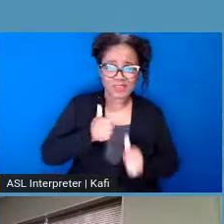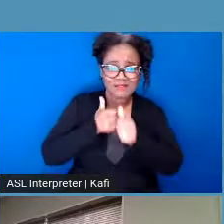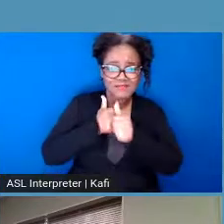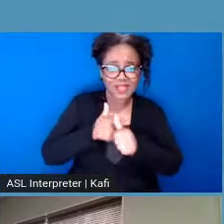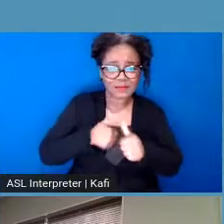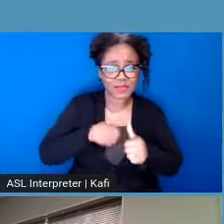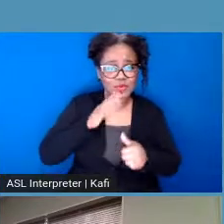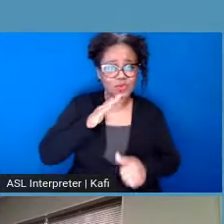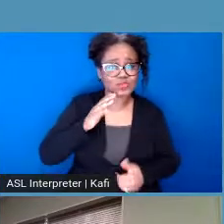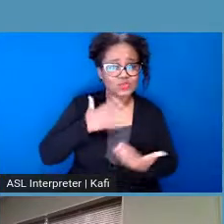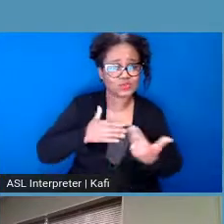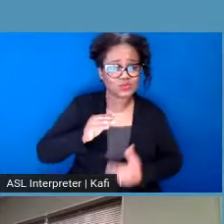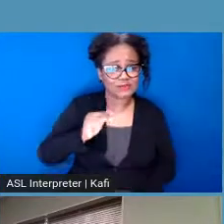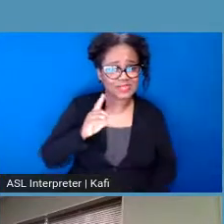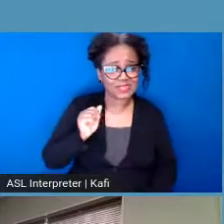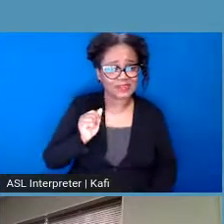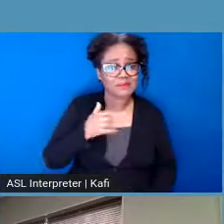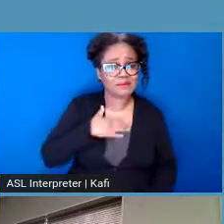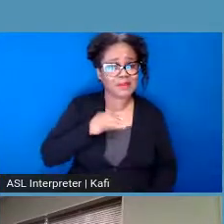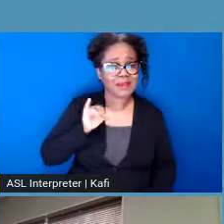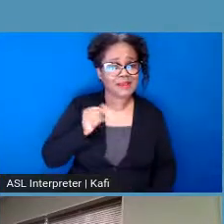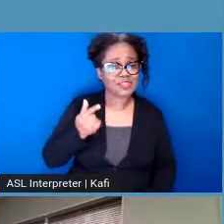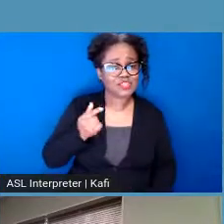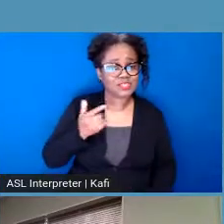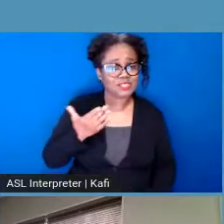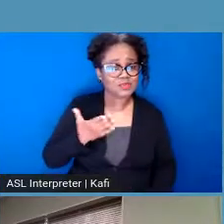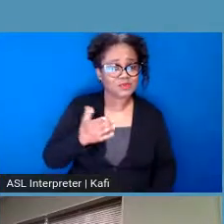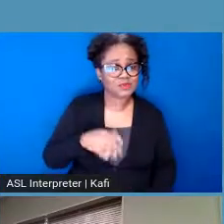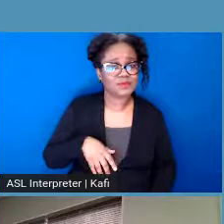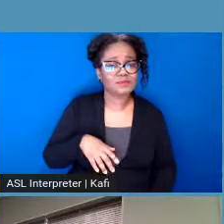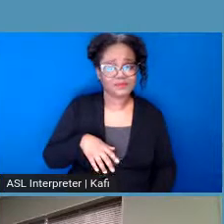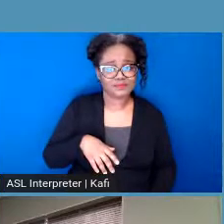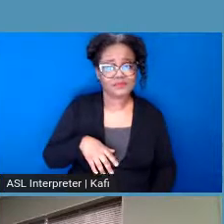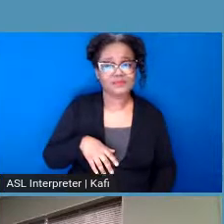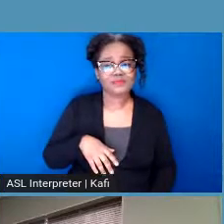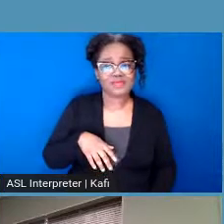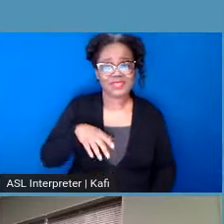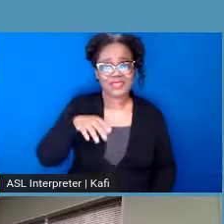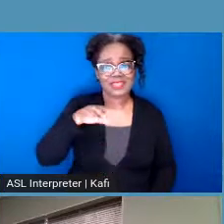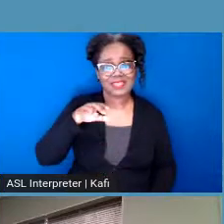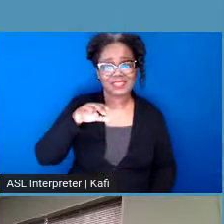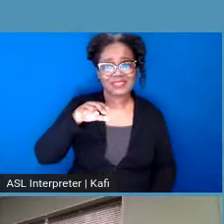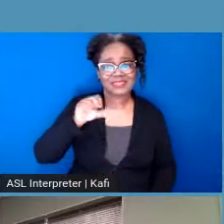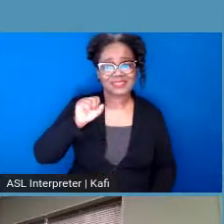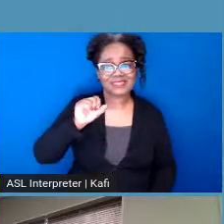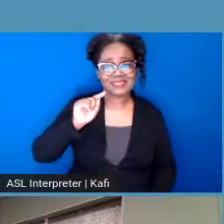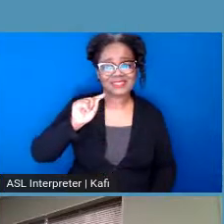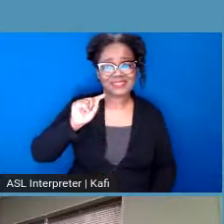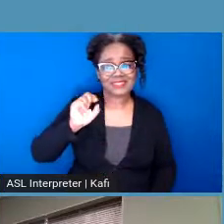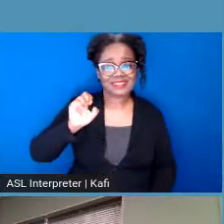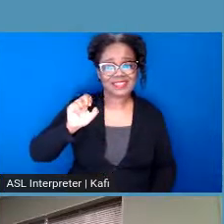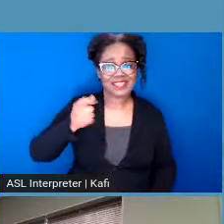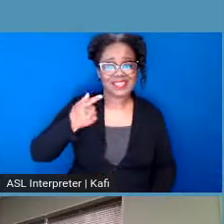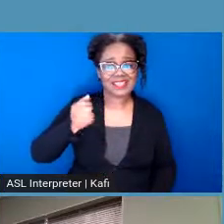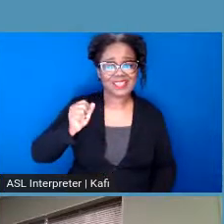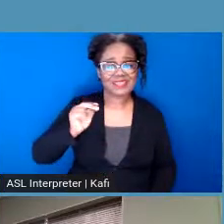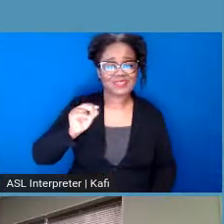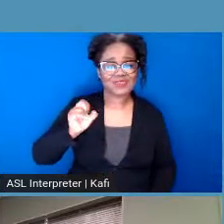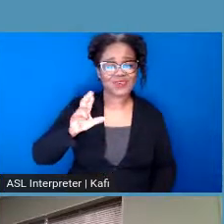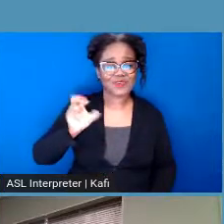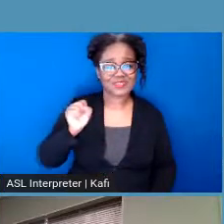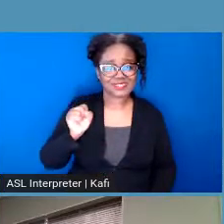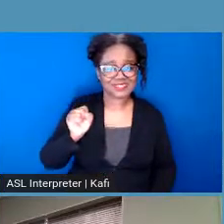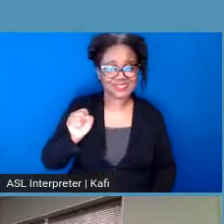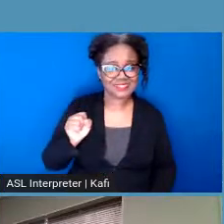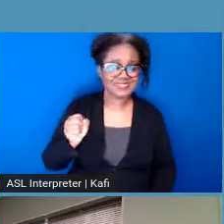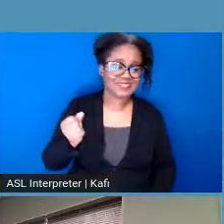My Instagram handle is Steginosaurus, but I'm not like a cool museum influencer there. Alaska is very beautiful,